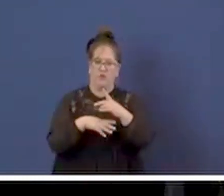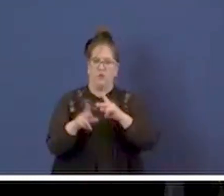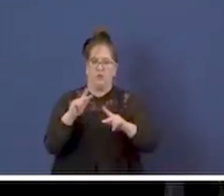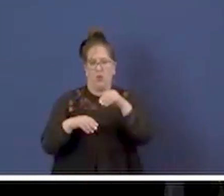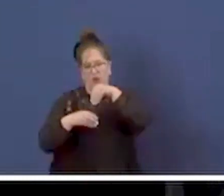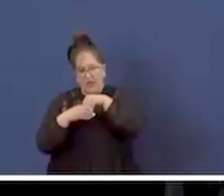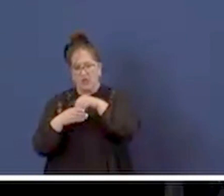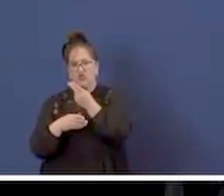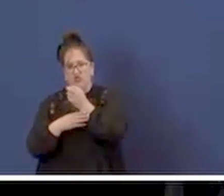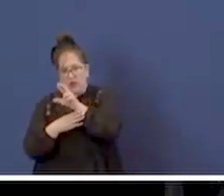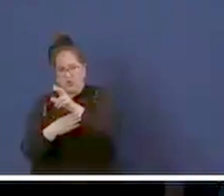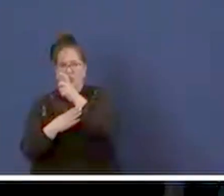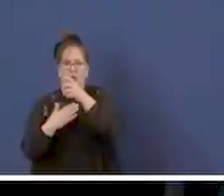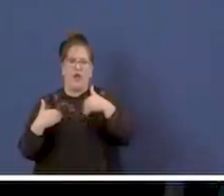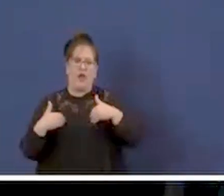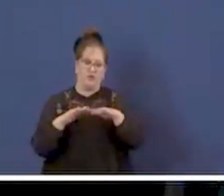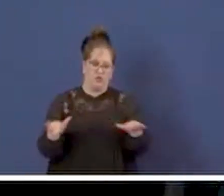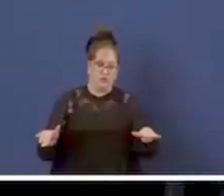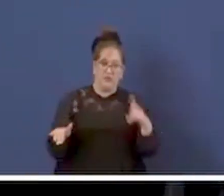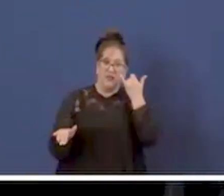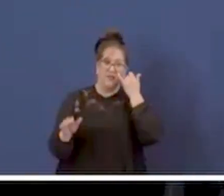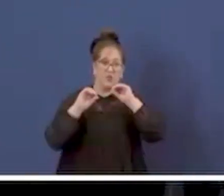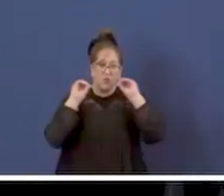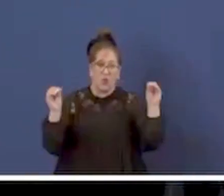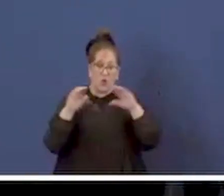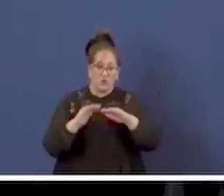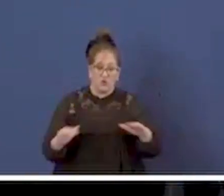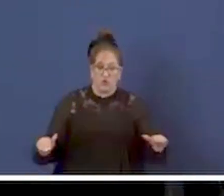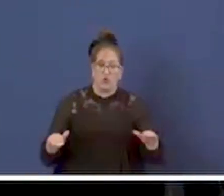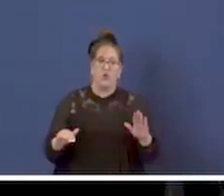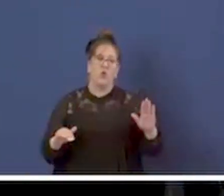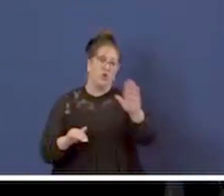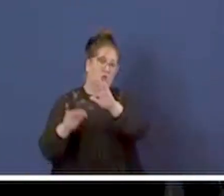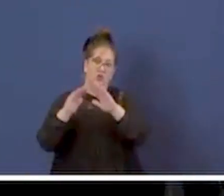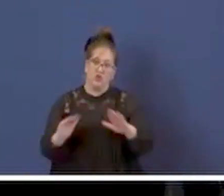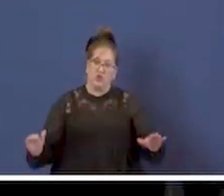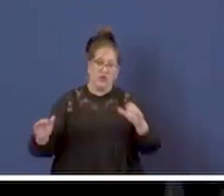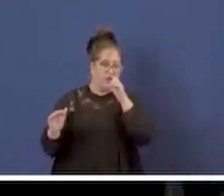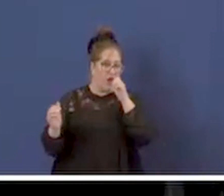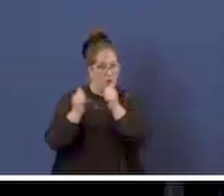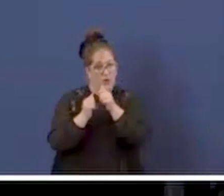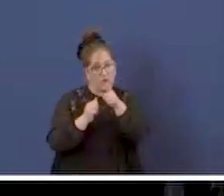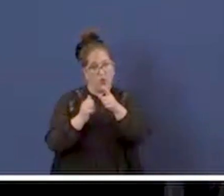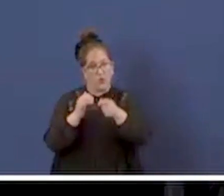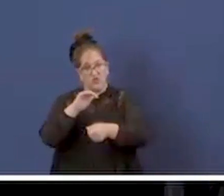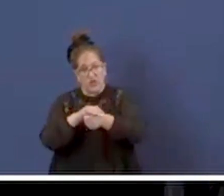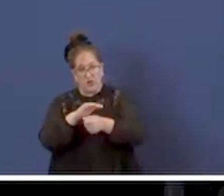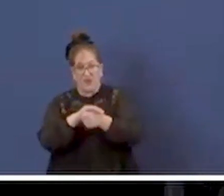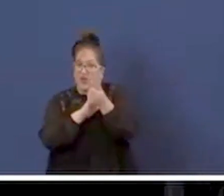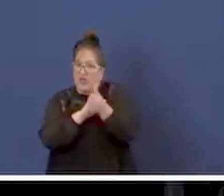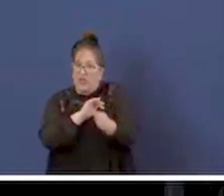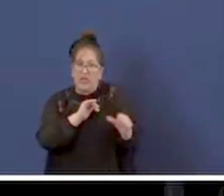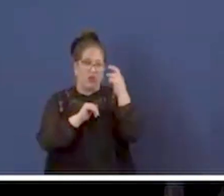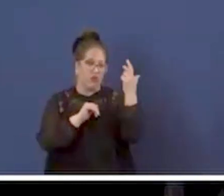who have kids. If you don't have children, or your children are not staying with you in shelter for any reason,